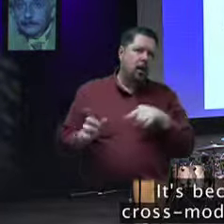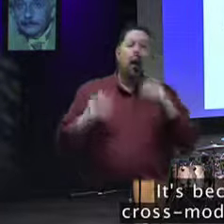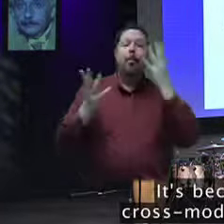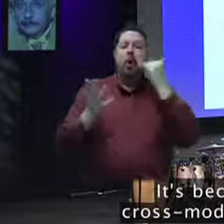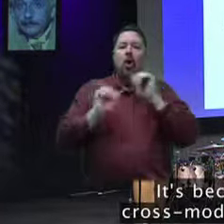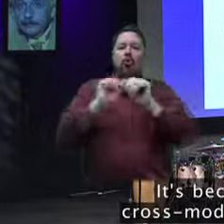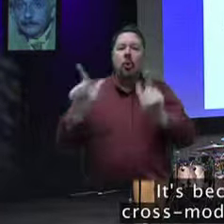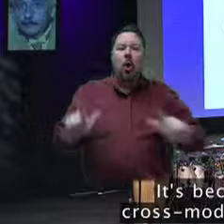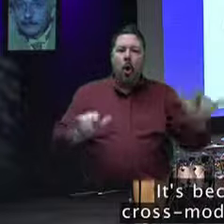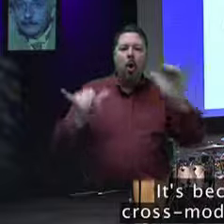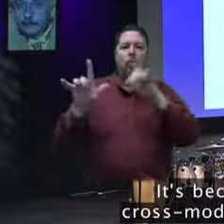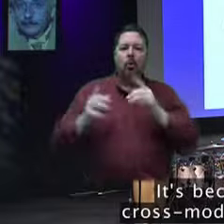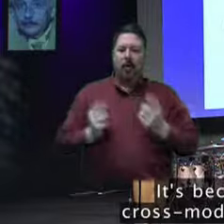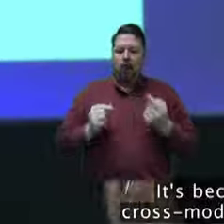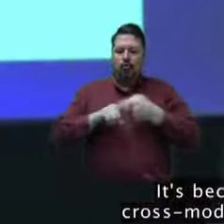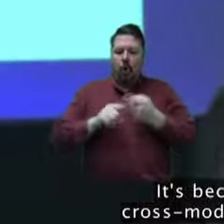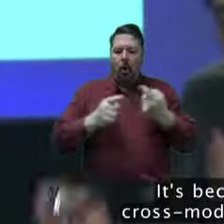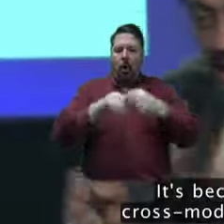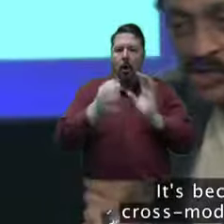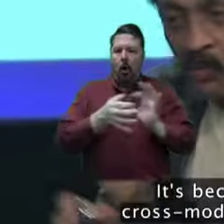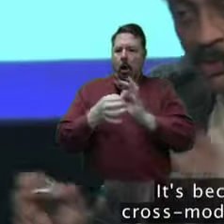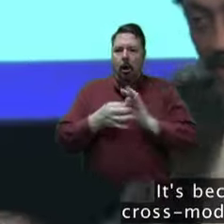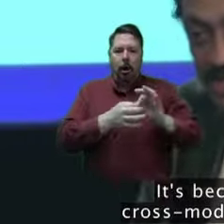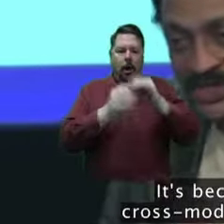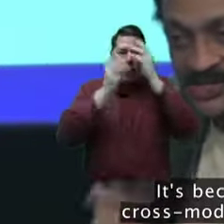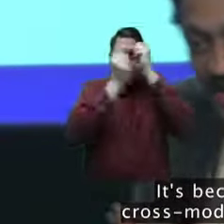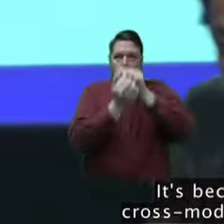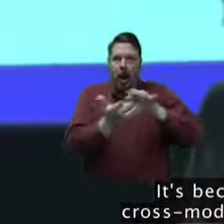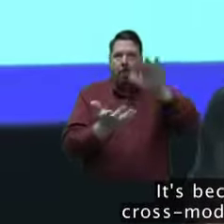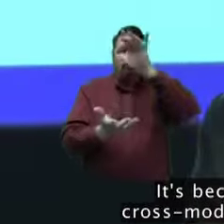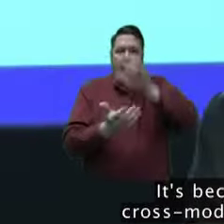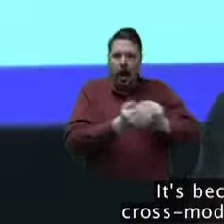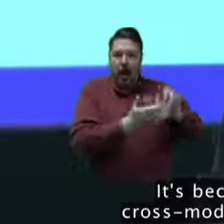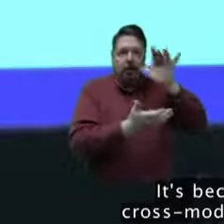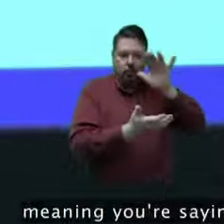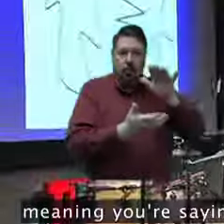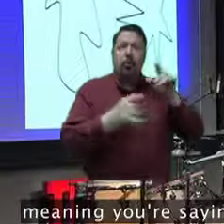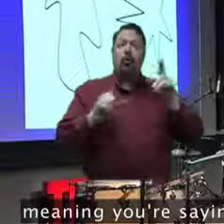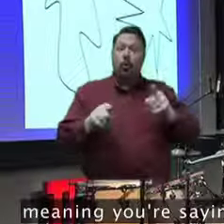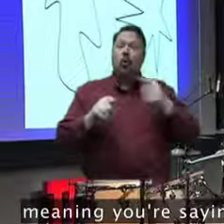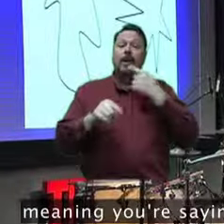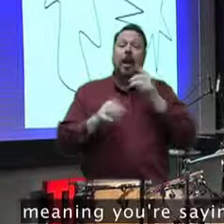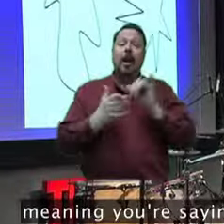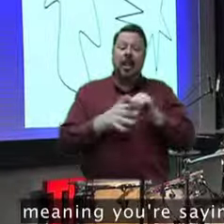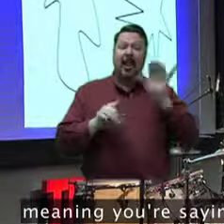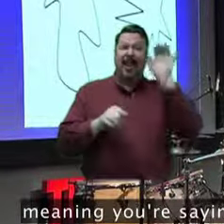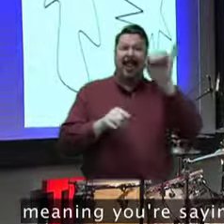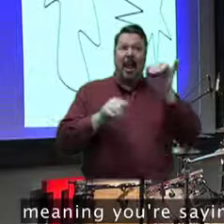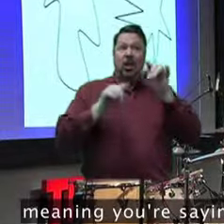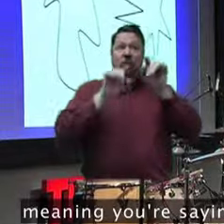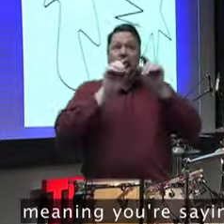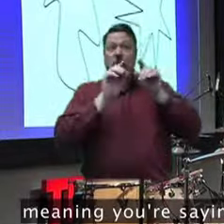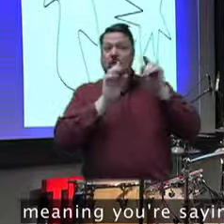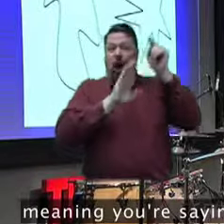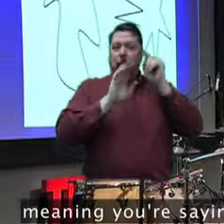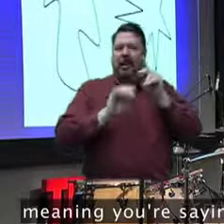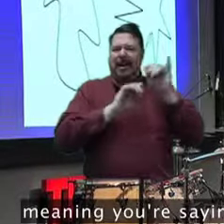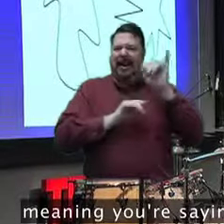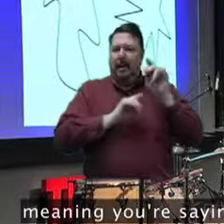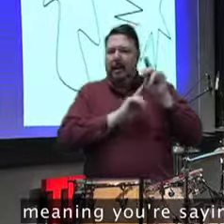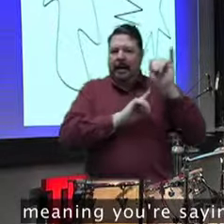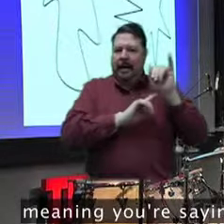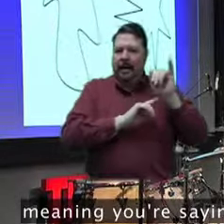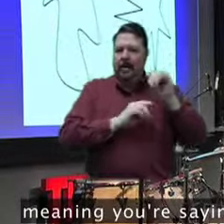that? It's because you're all doing a cross-modal synesthetic abstraction. Meaning, you're saying that that sharp